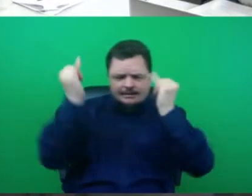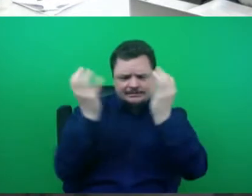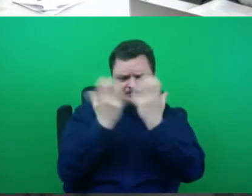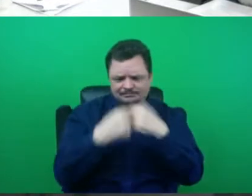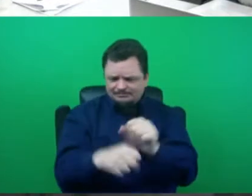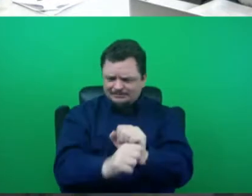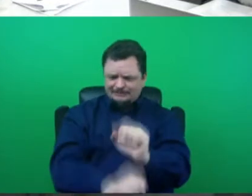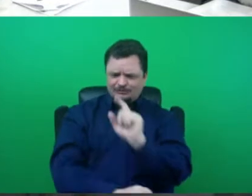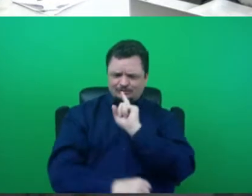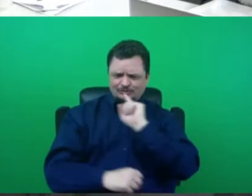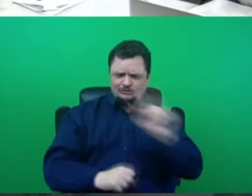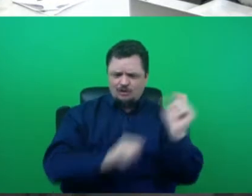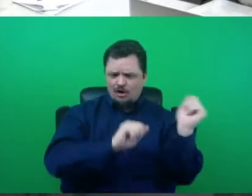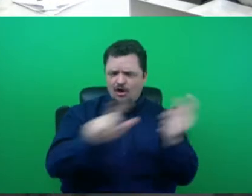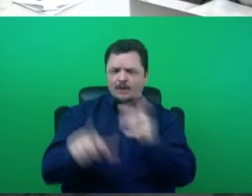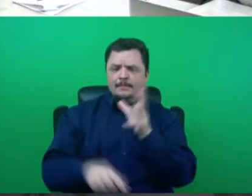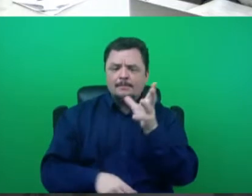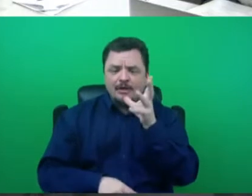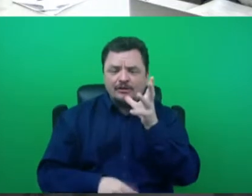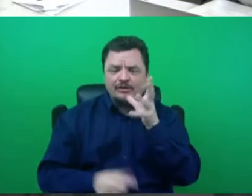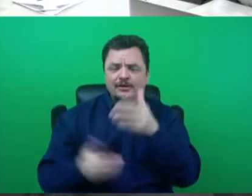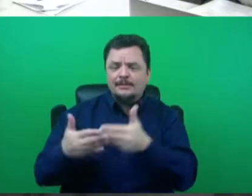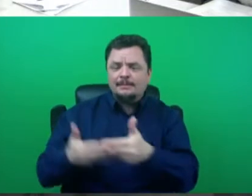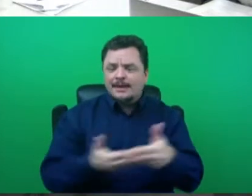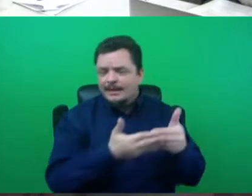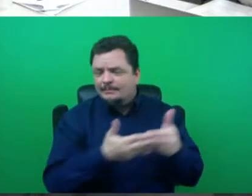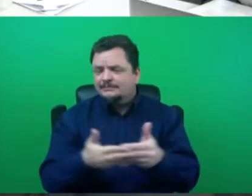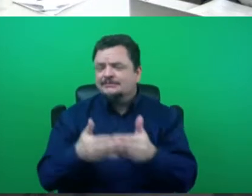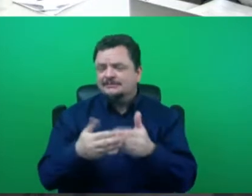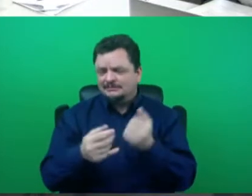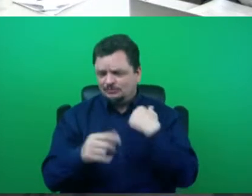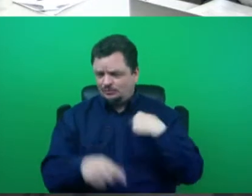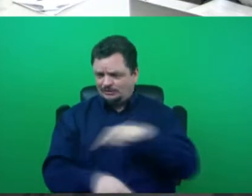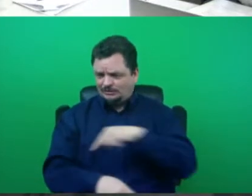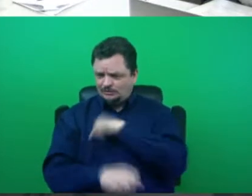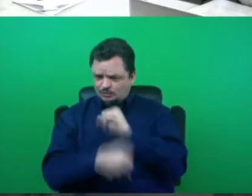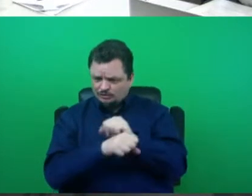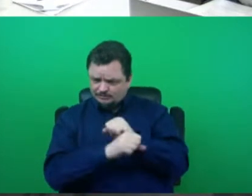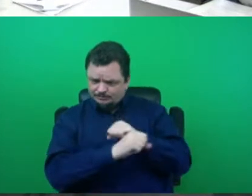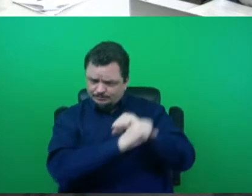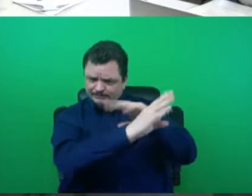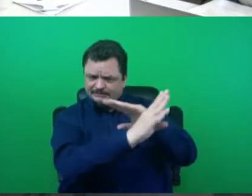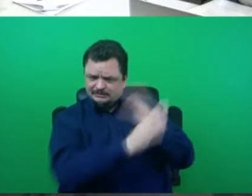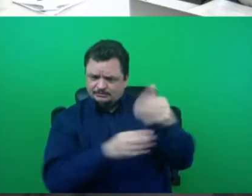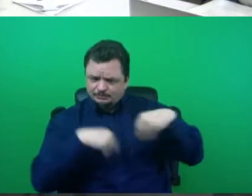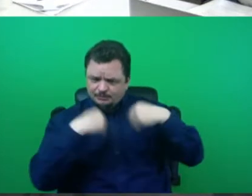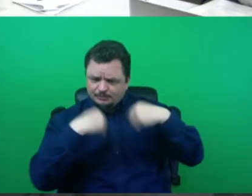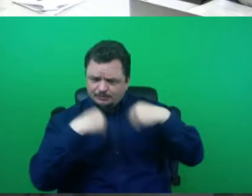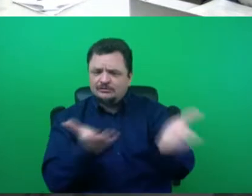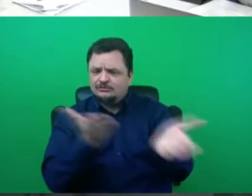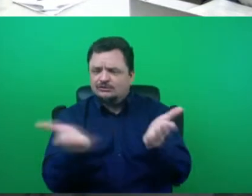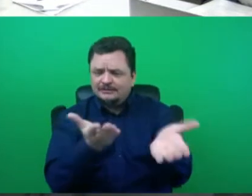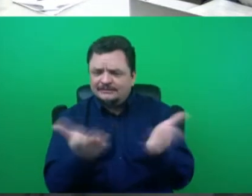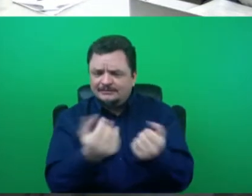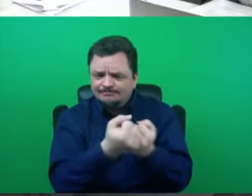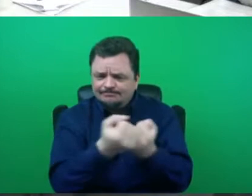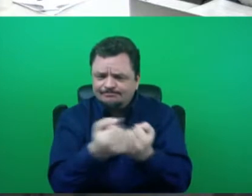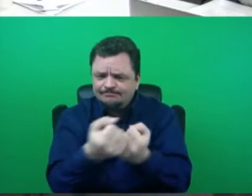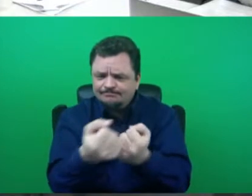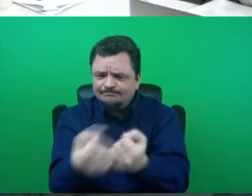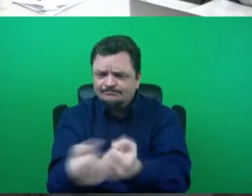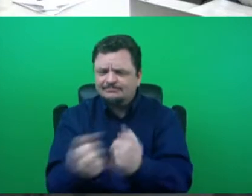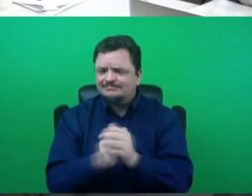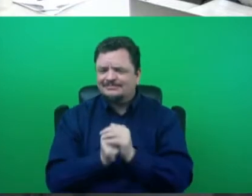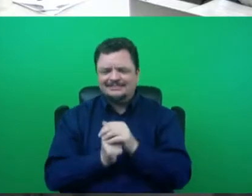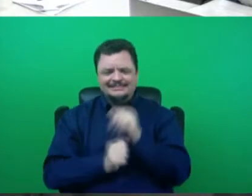with get telehealth services, which is not as amazing as when we can see them in person, but they have done it